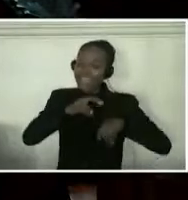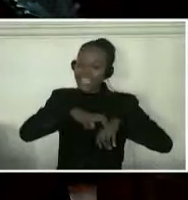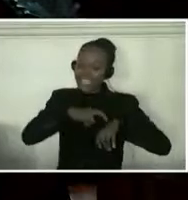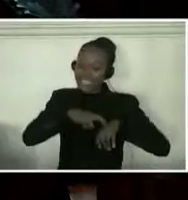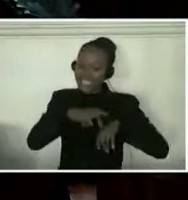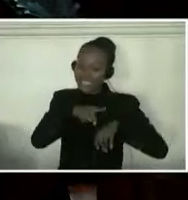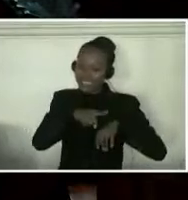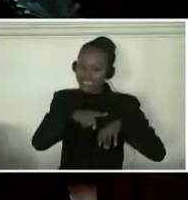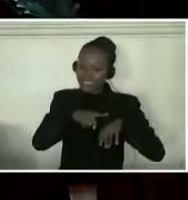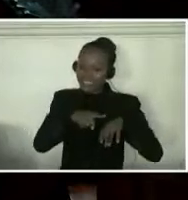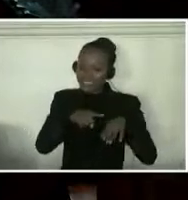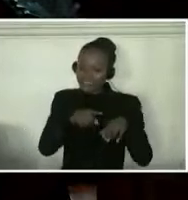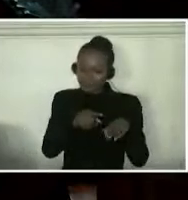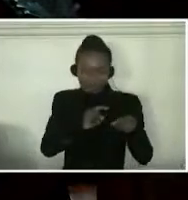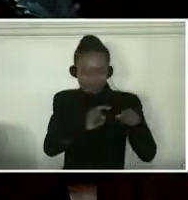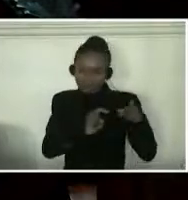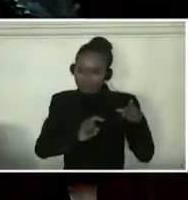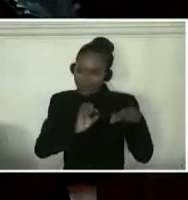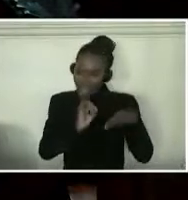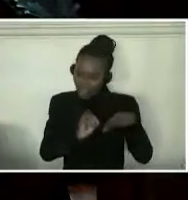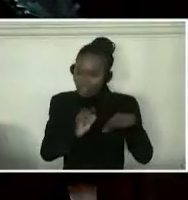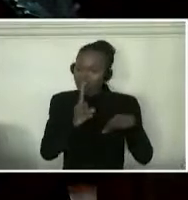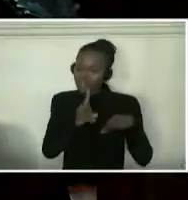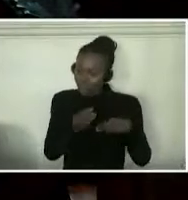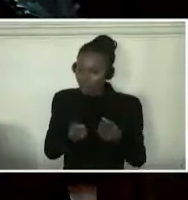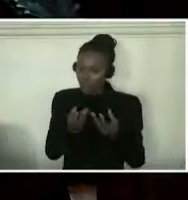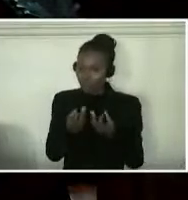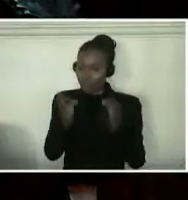safe in fact